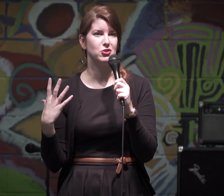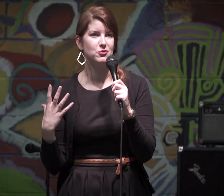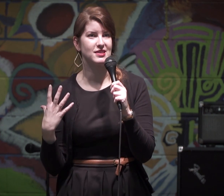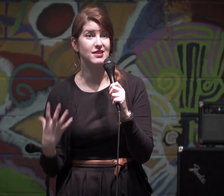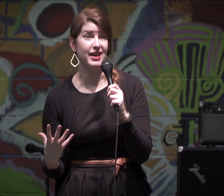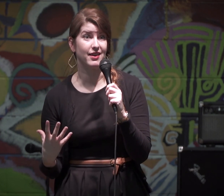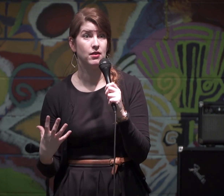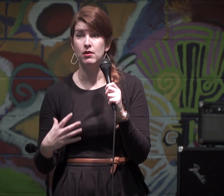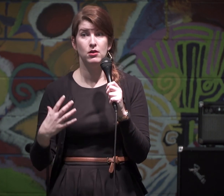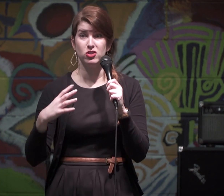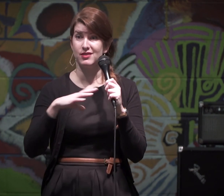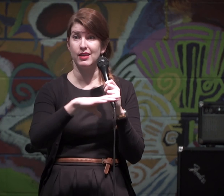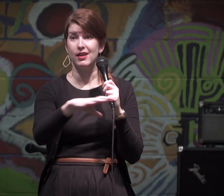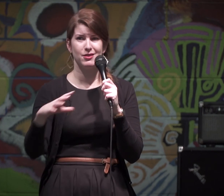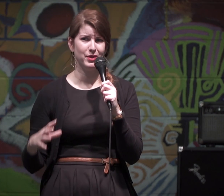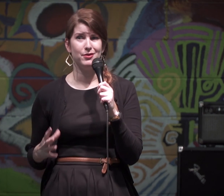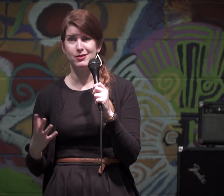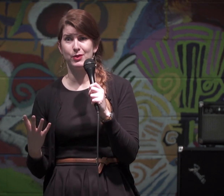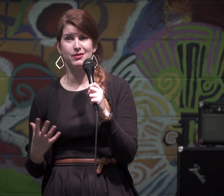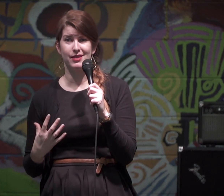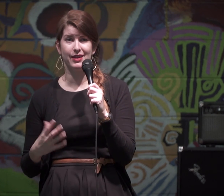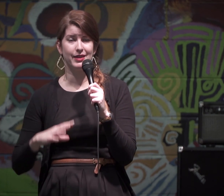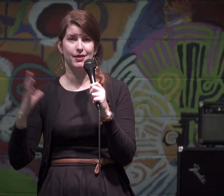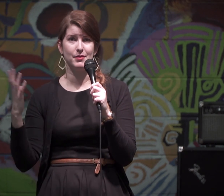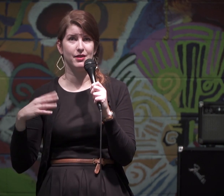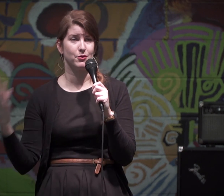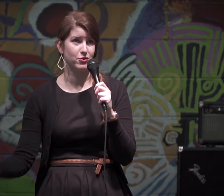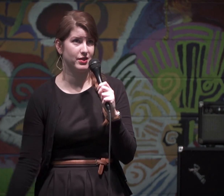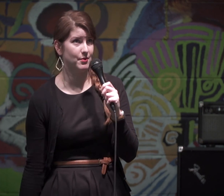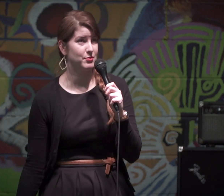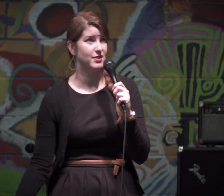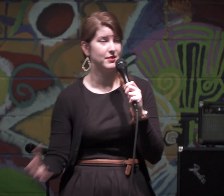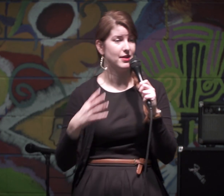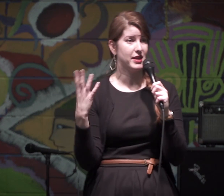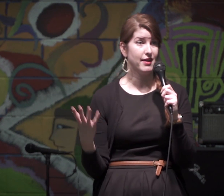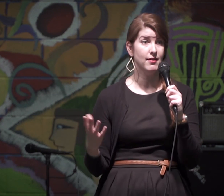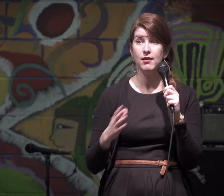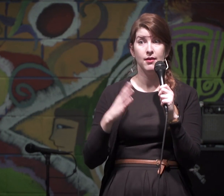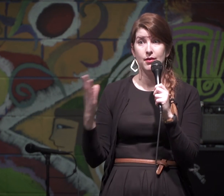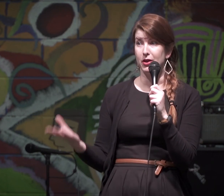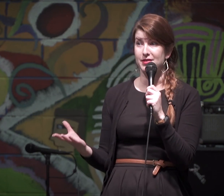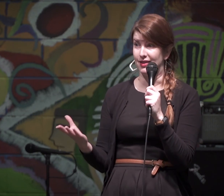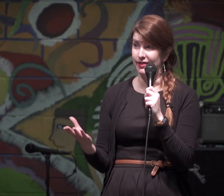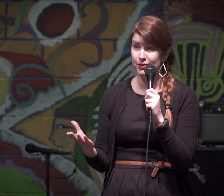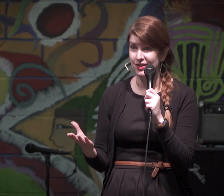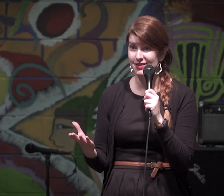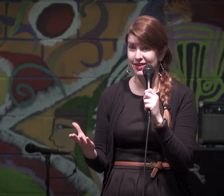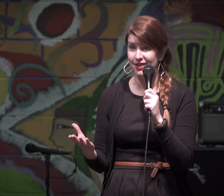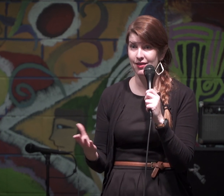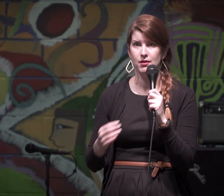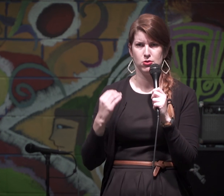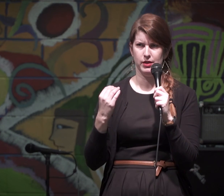languages use slang. Just like in English, we have all this weird slang. I'm not even going to try to come up with some off the top of my head. American Sign Language